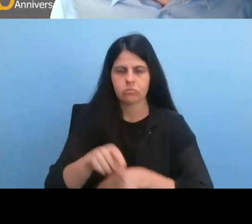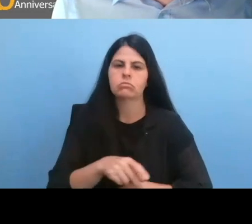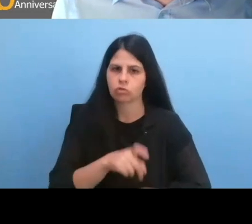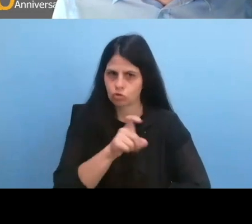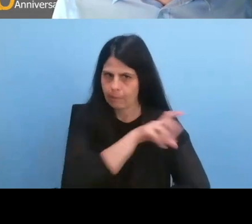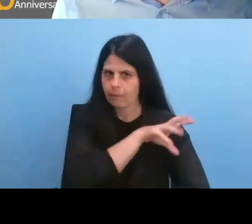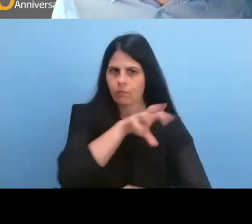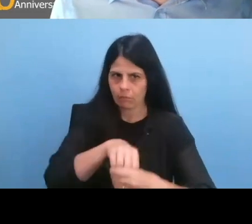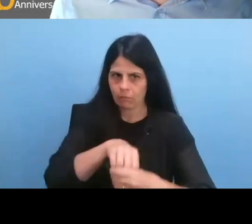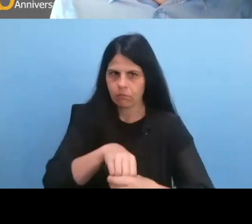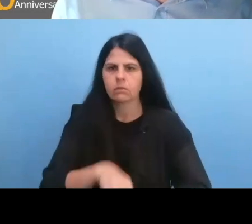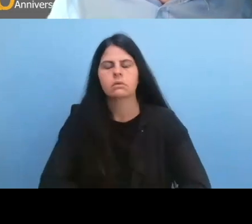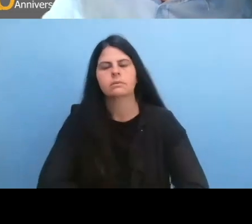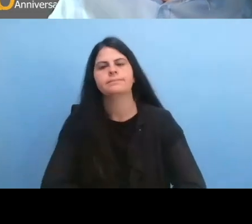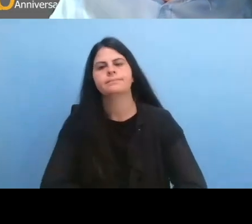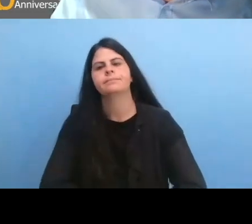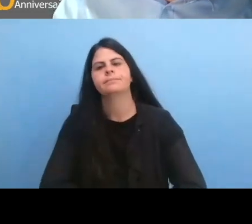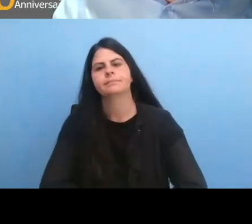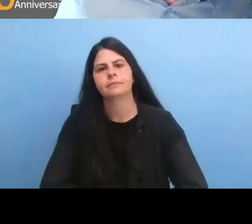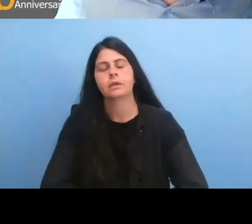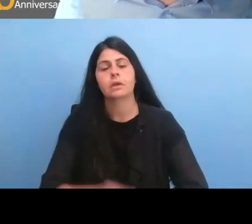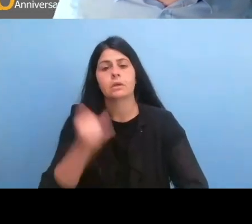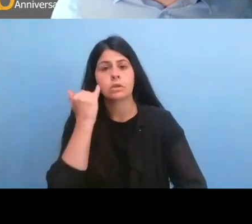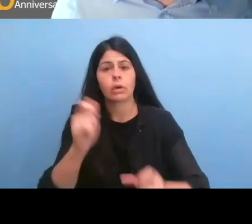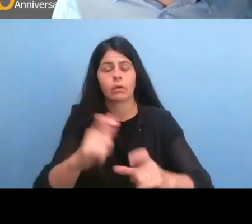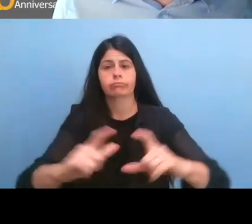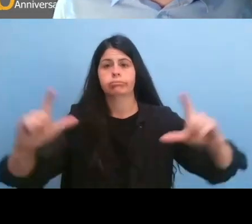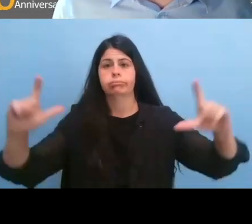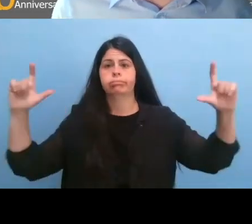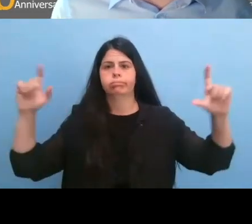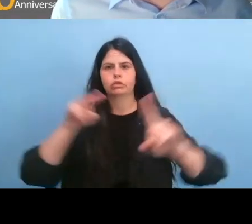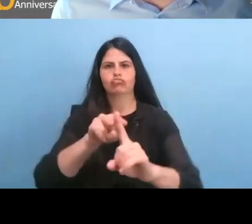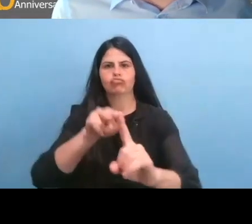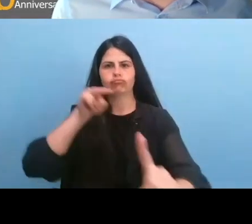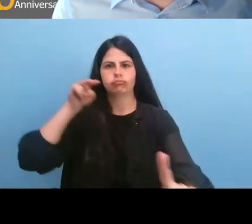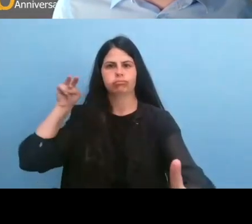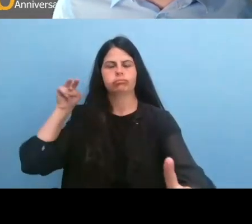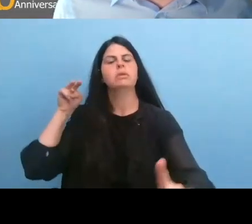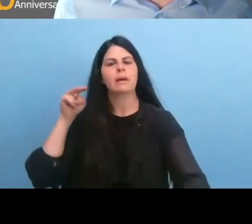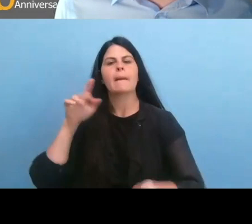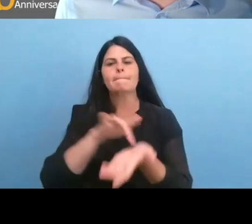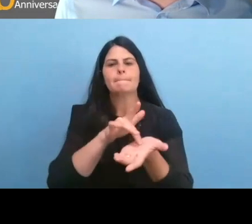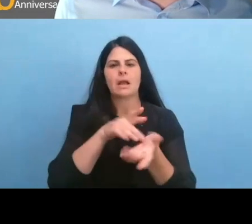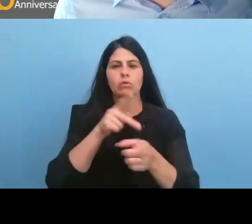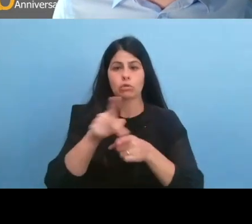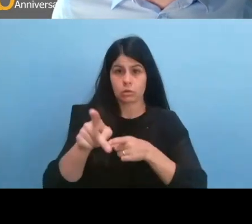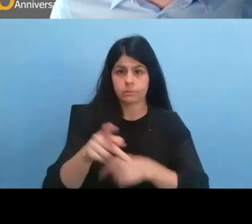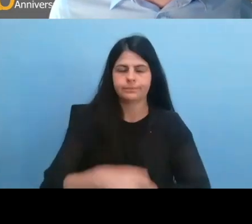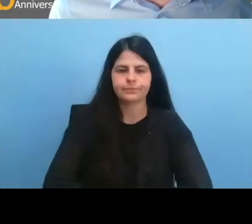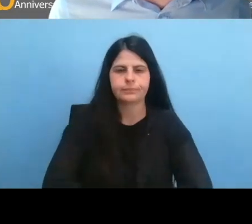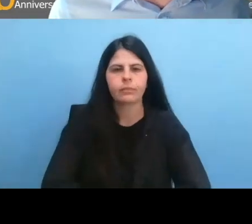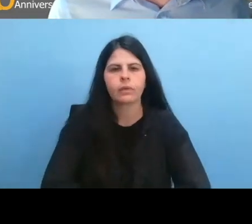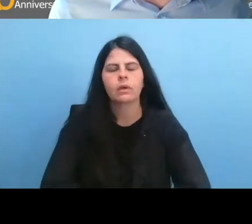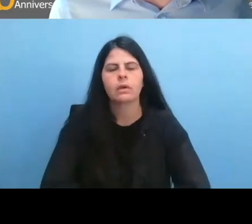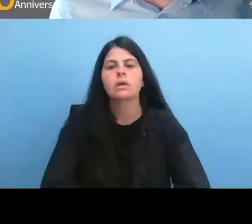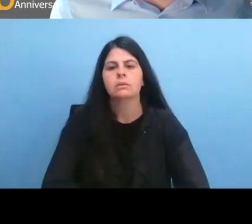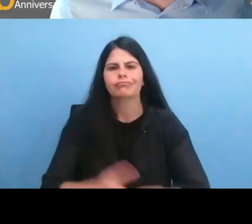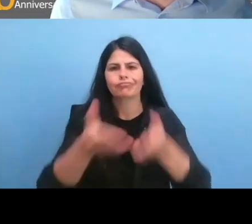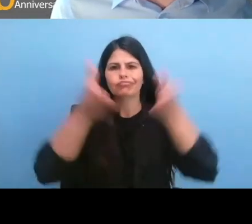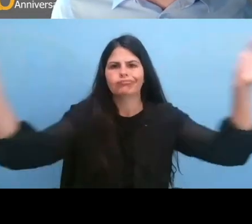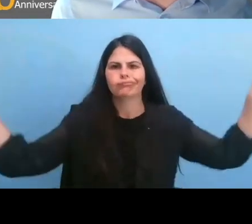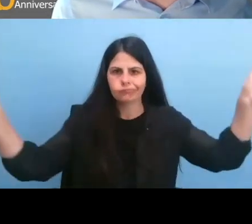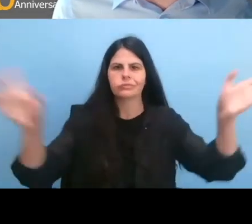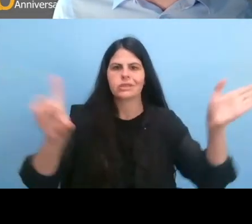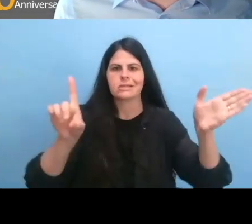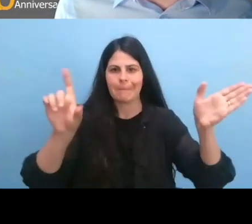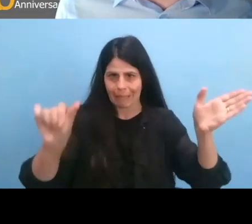So if we zoom out and leave the medical profession for a second, we see that the disability community is a huge talent pool.